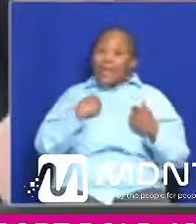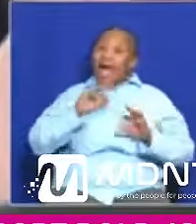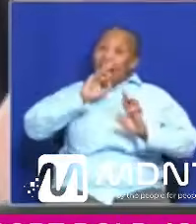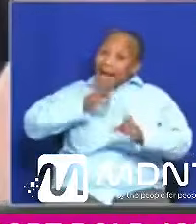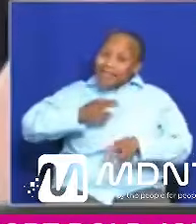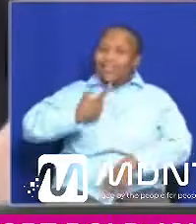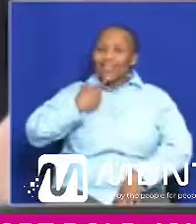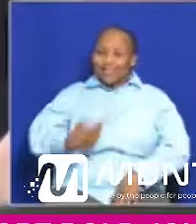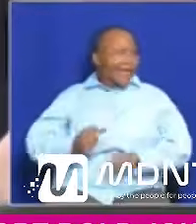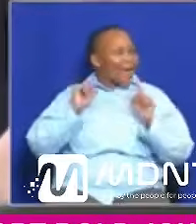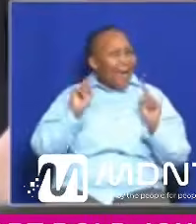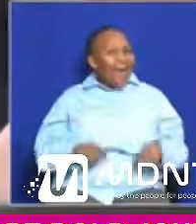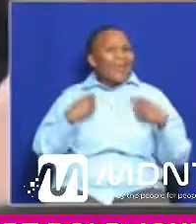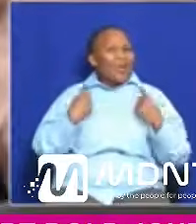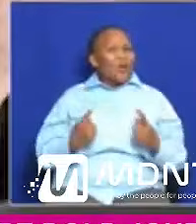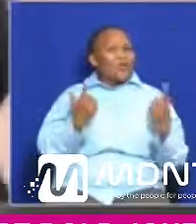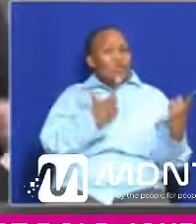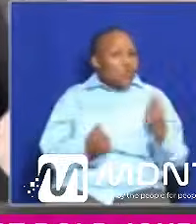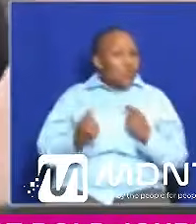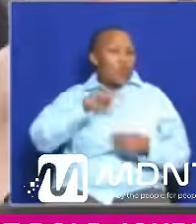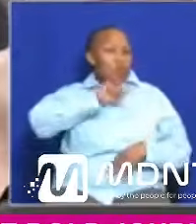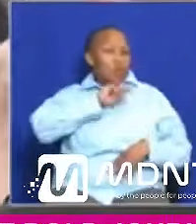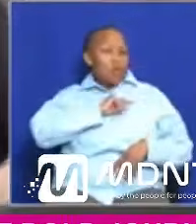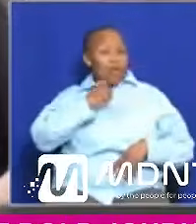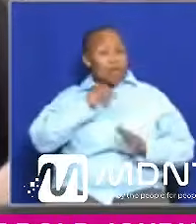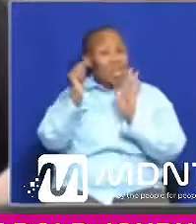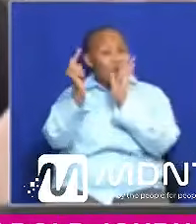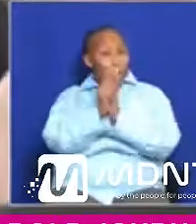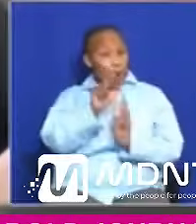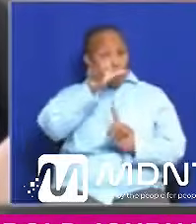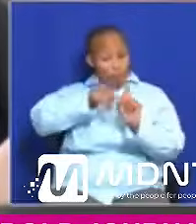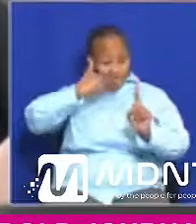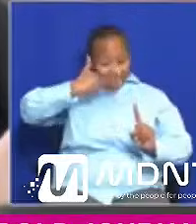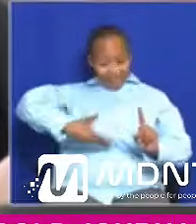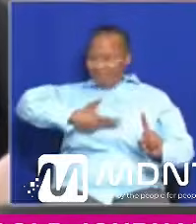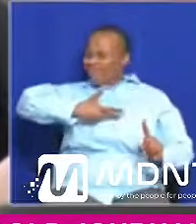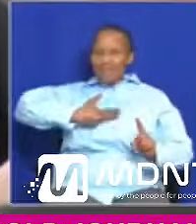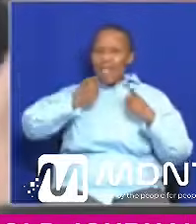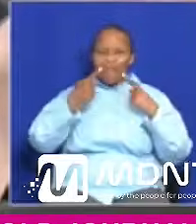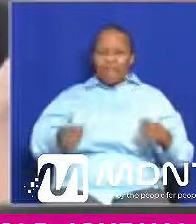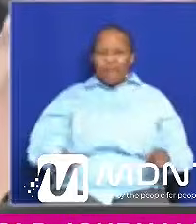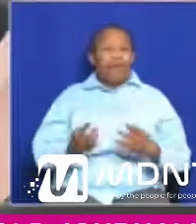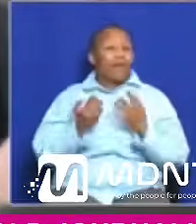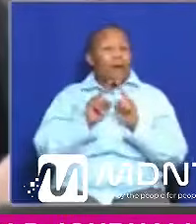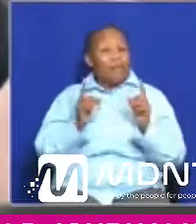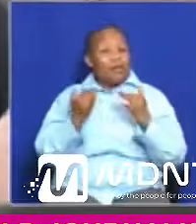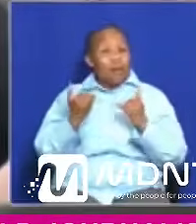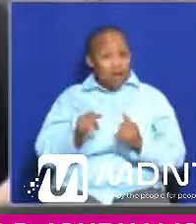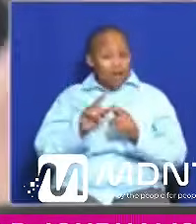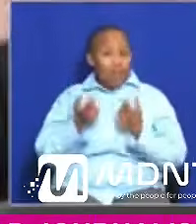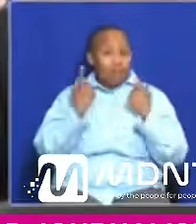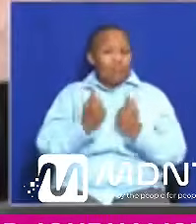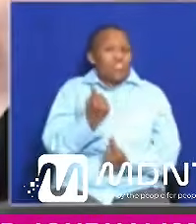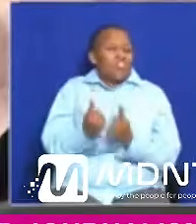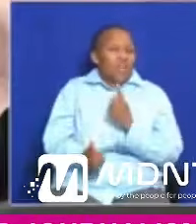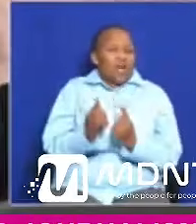I'm not a legal person. So that's why I said maybe we're speaking past each other at this point in time, because I was addressing the fact